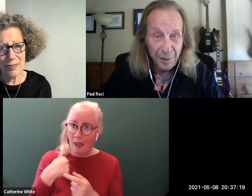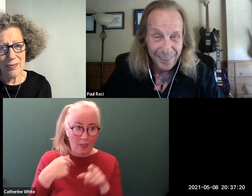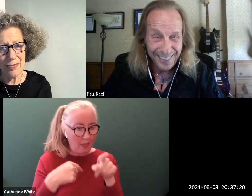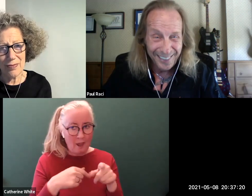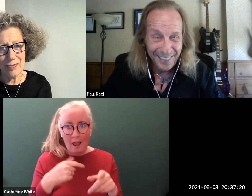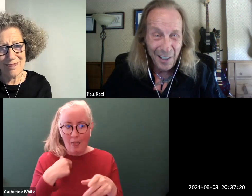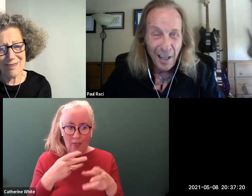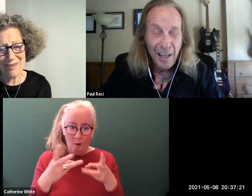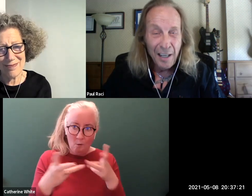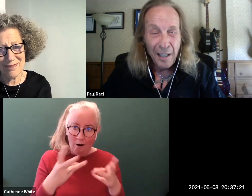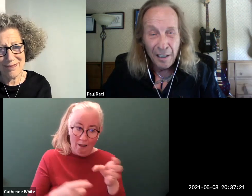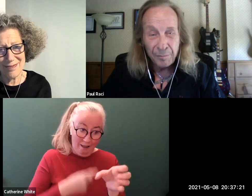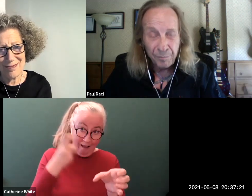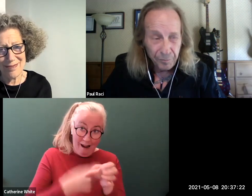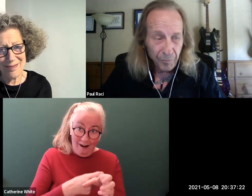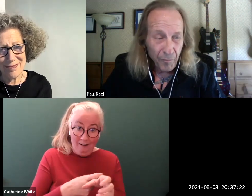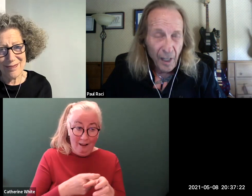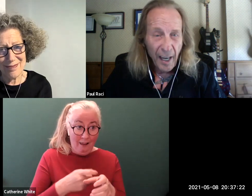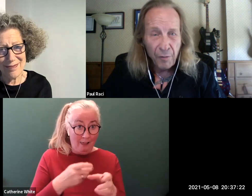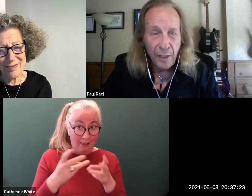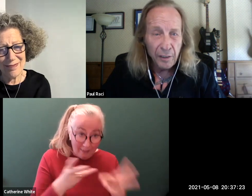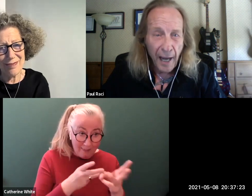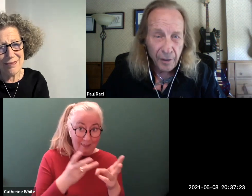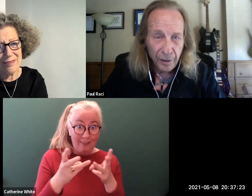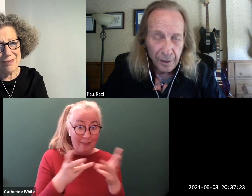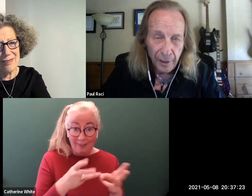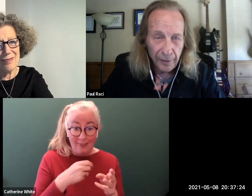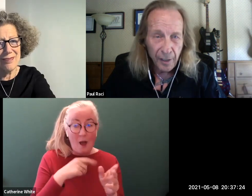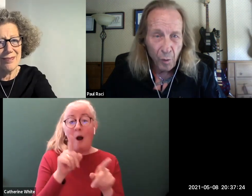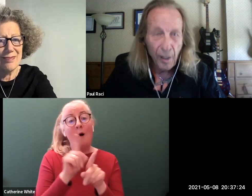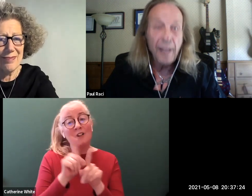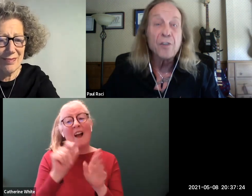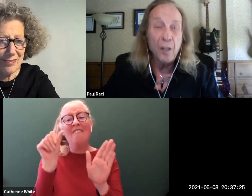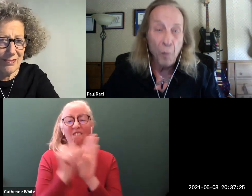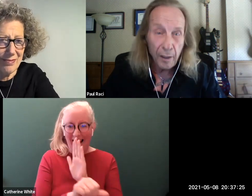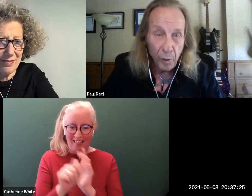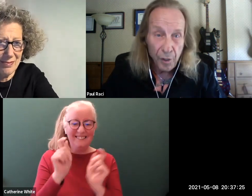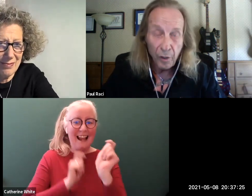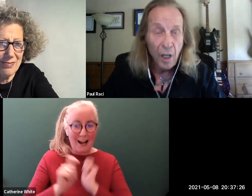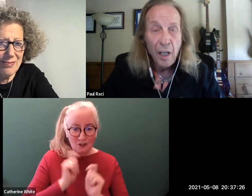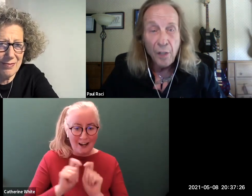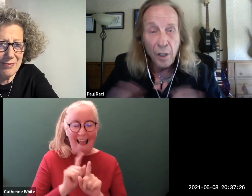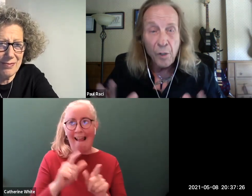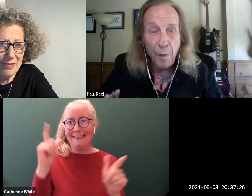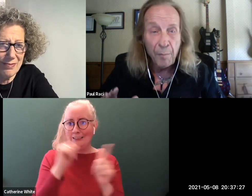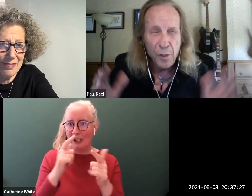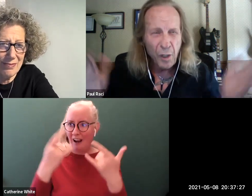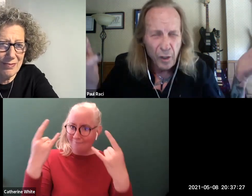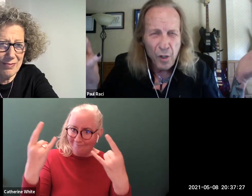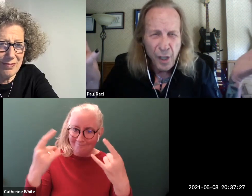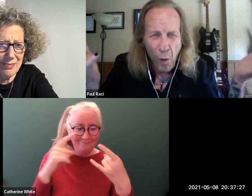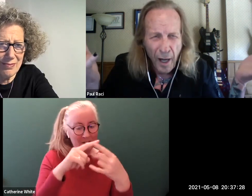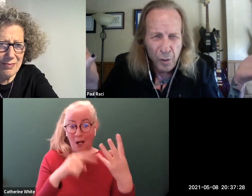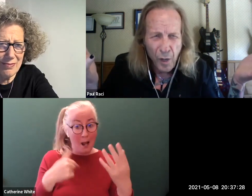laborer uh, and a failed actor as well, and a rock and roll singer. None of which my parents